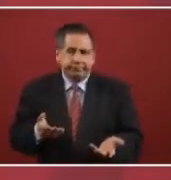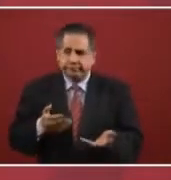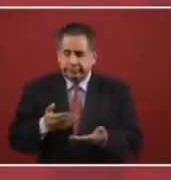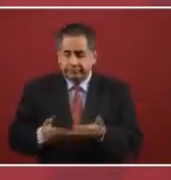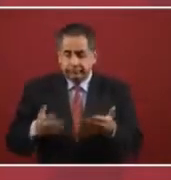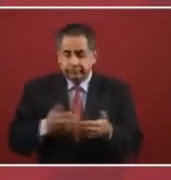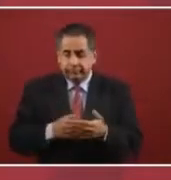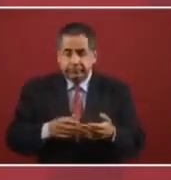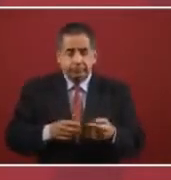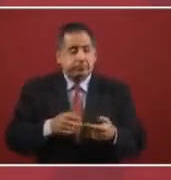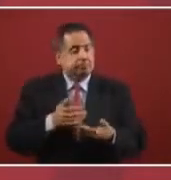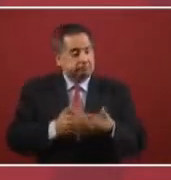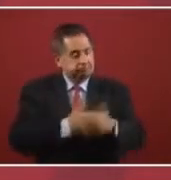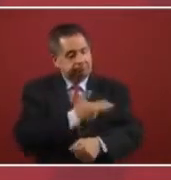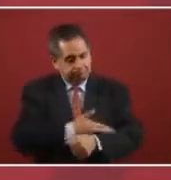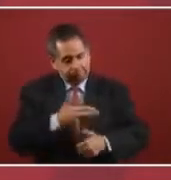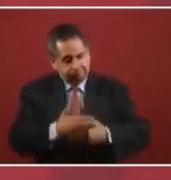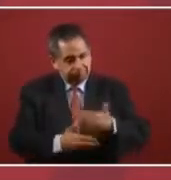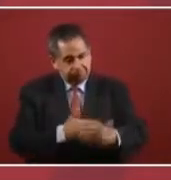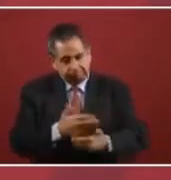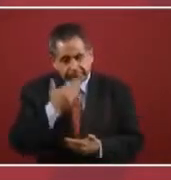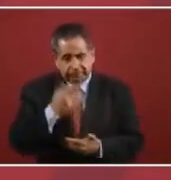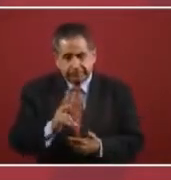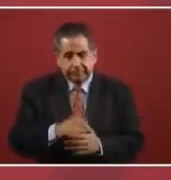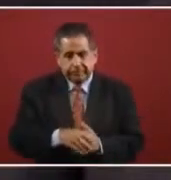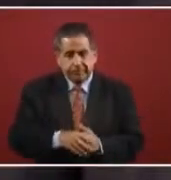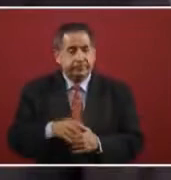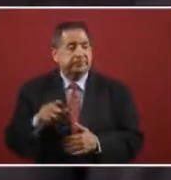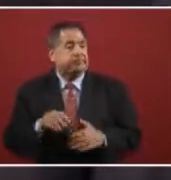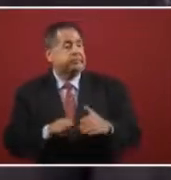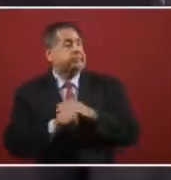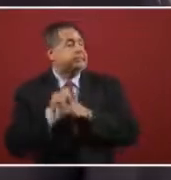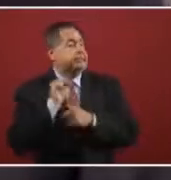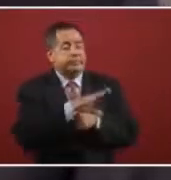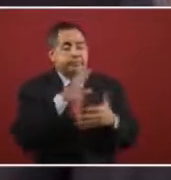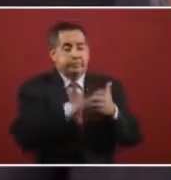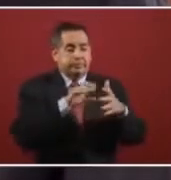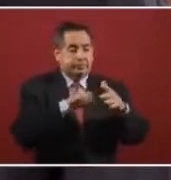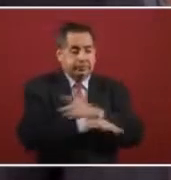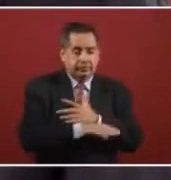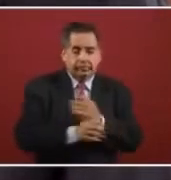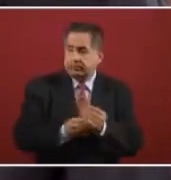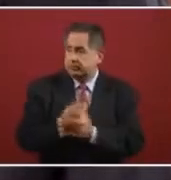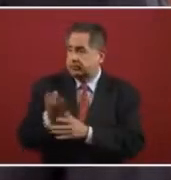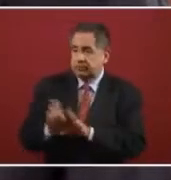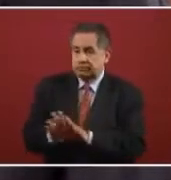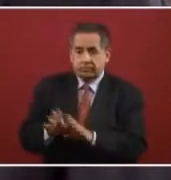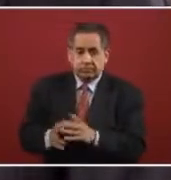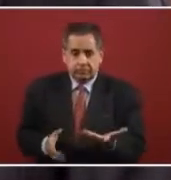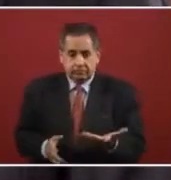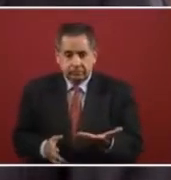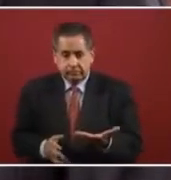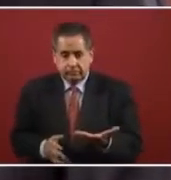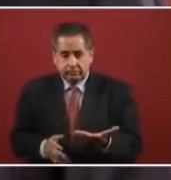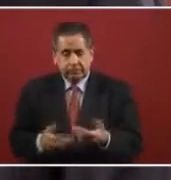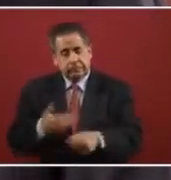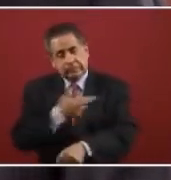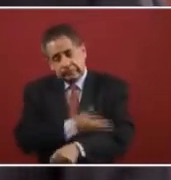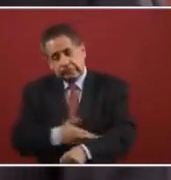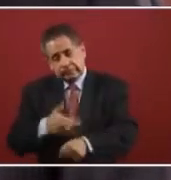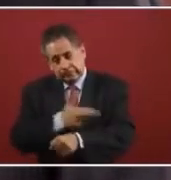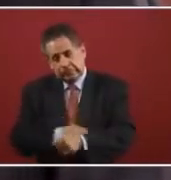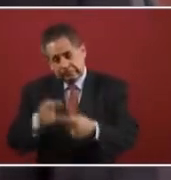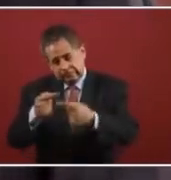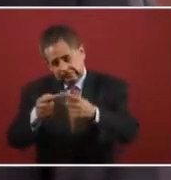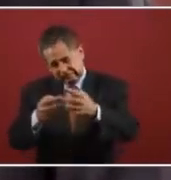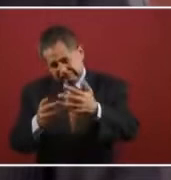So it goes through the process and goes forward. And they go to jail. So then how do you get them out? Because you